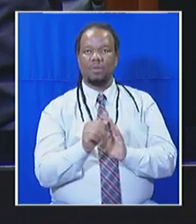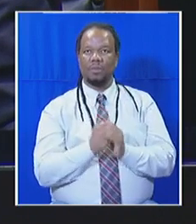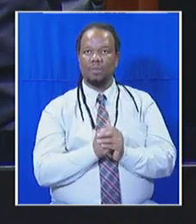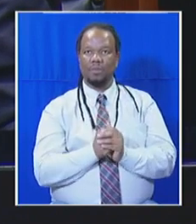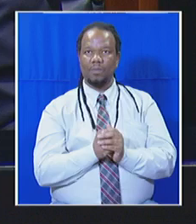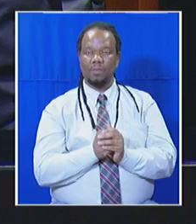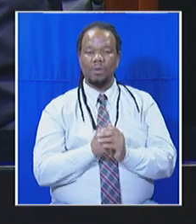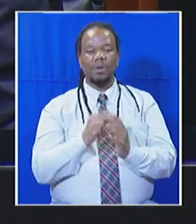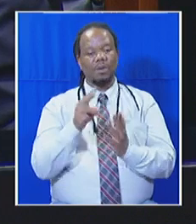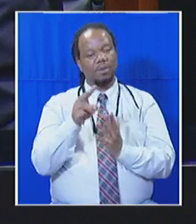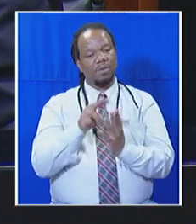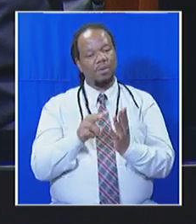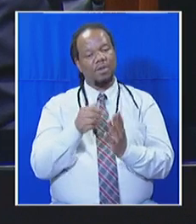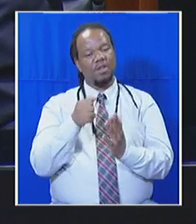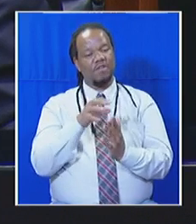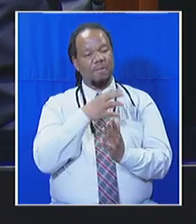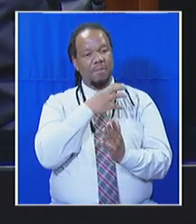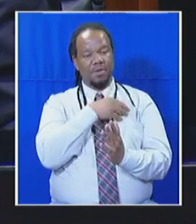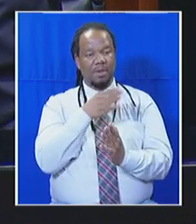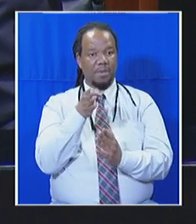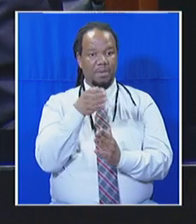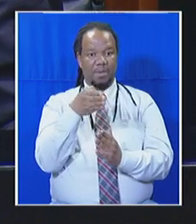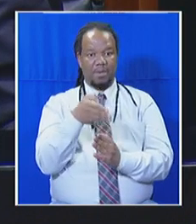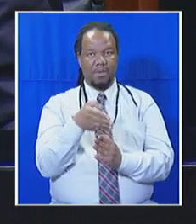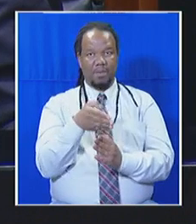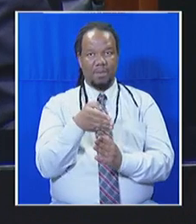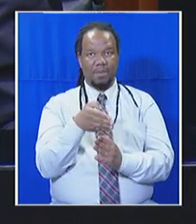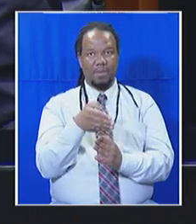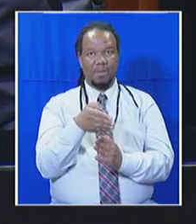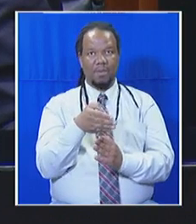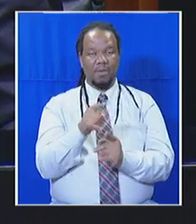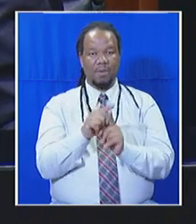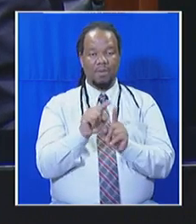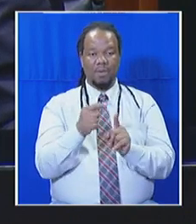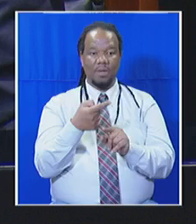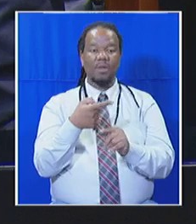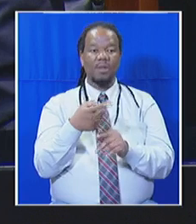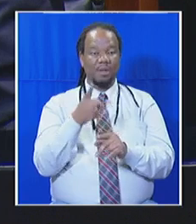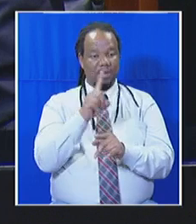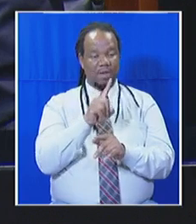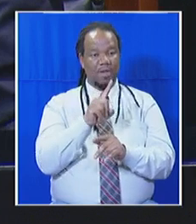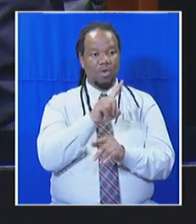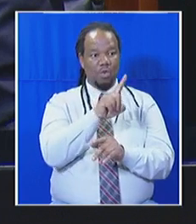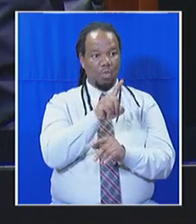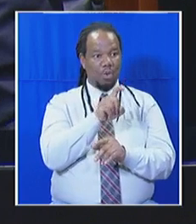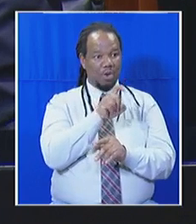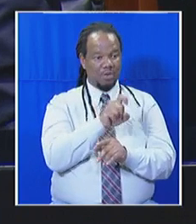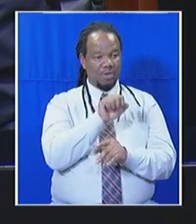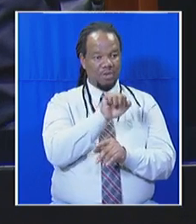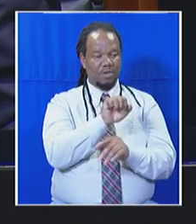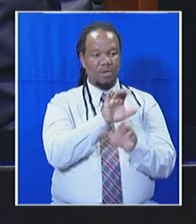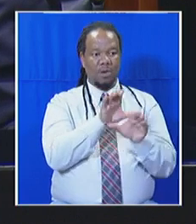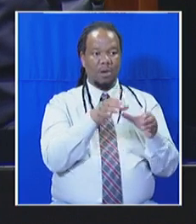reads as follows. If a minister is absent on a day when questions relating to the relevant cluster are to be